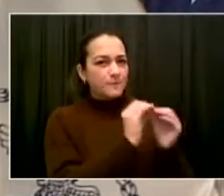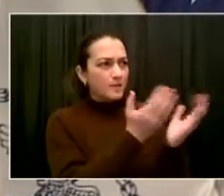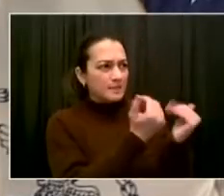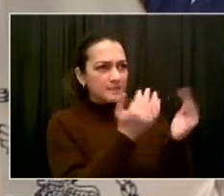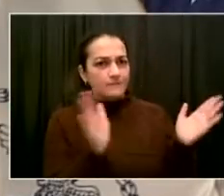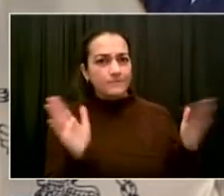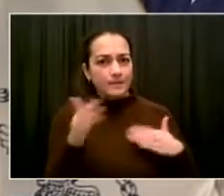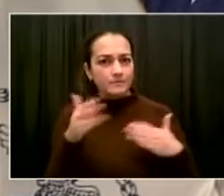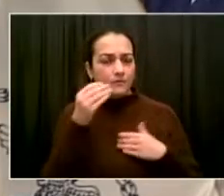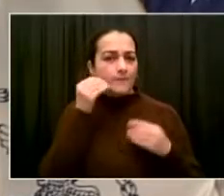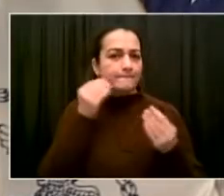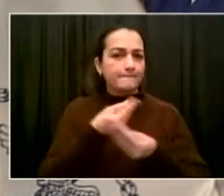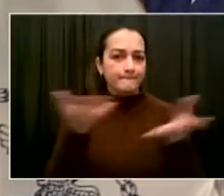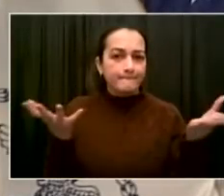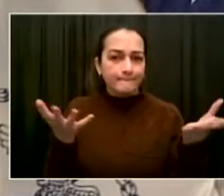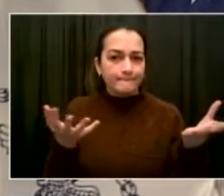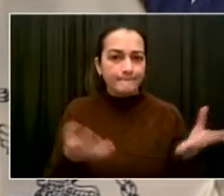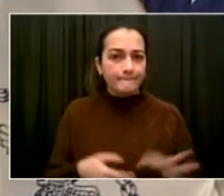Katie from the city.